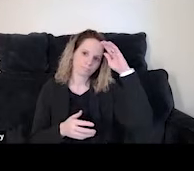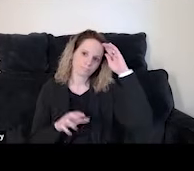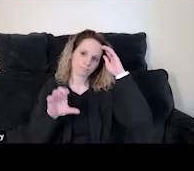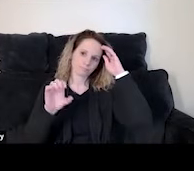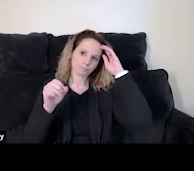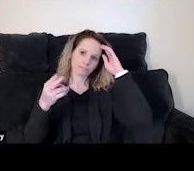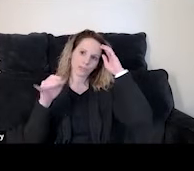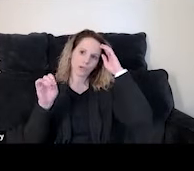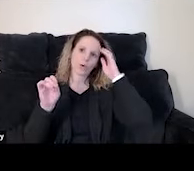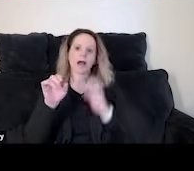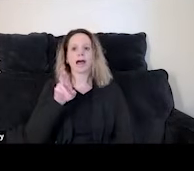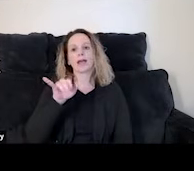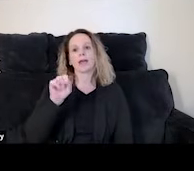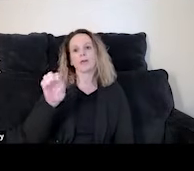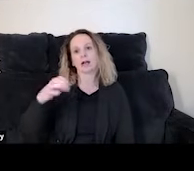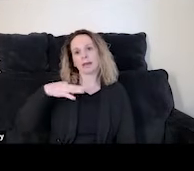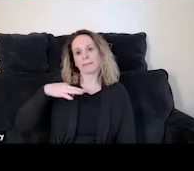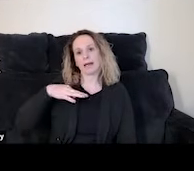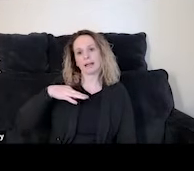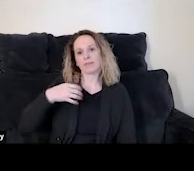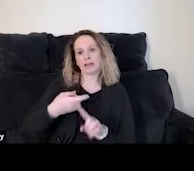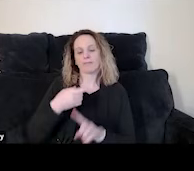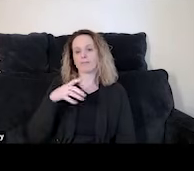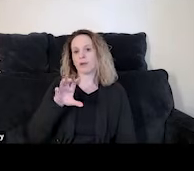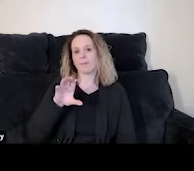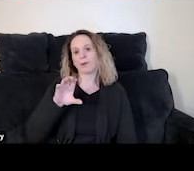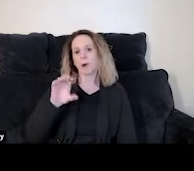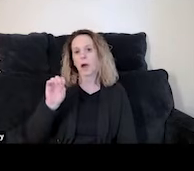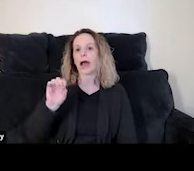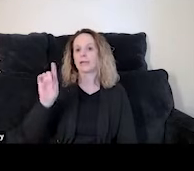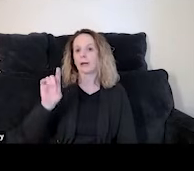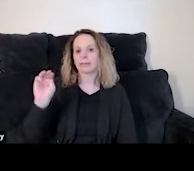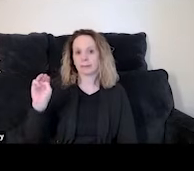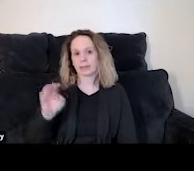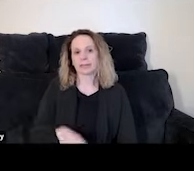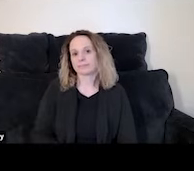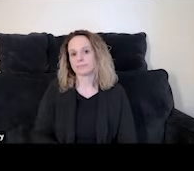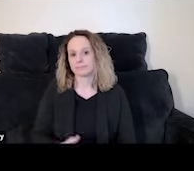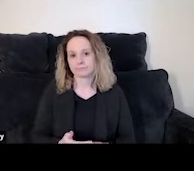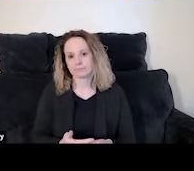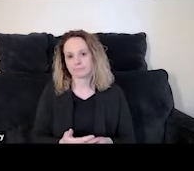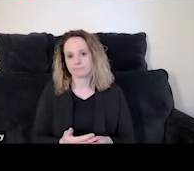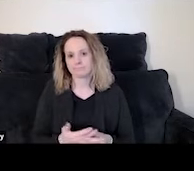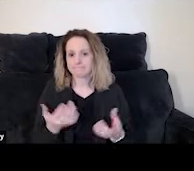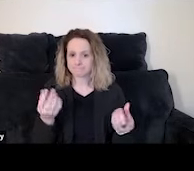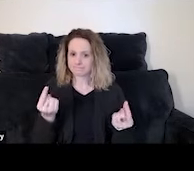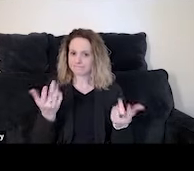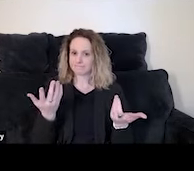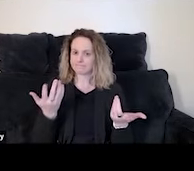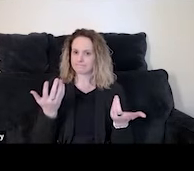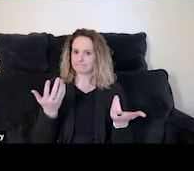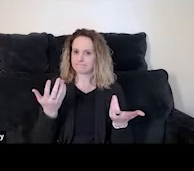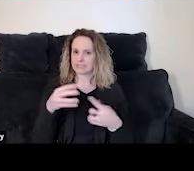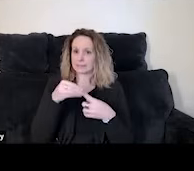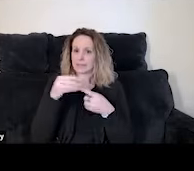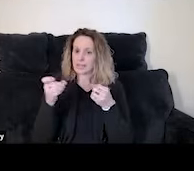Ohio RISE is a benefit from the Ohio Department of Medicaid, and it's a specialized managed